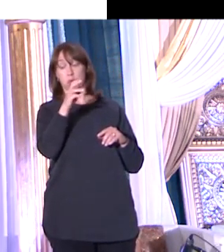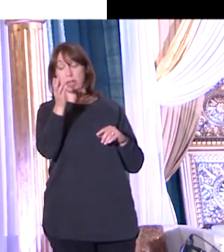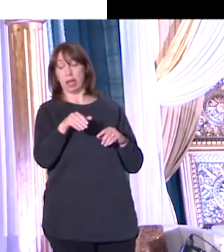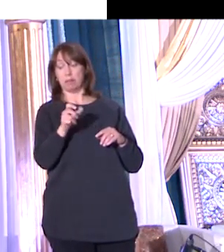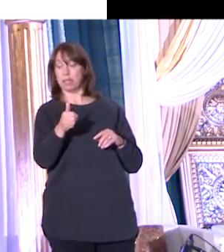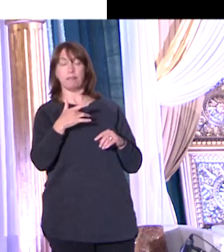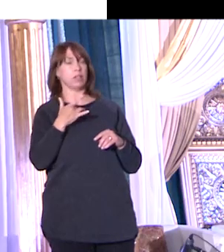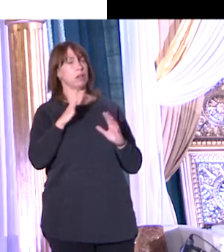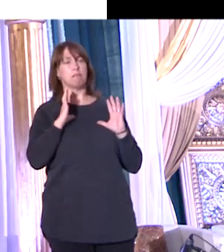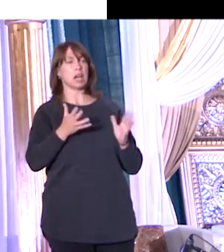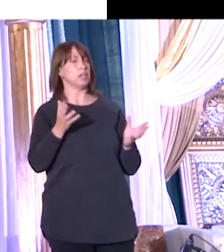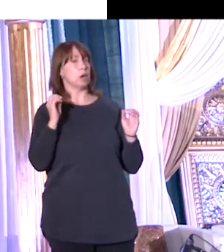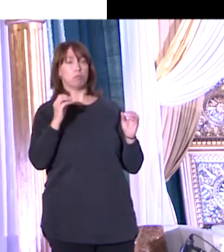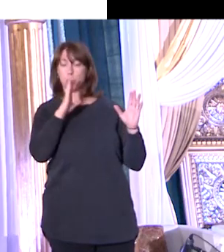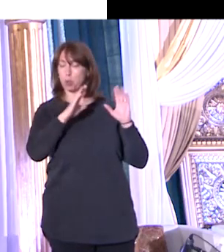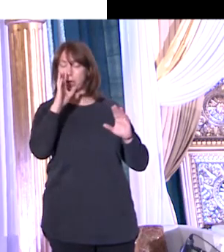fine.